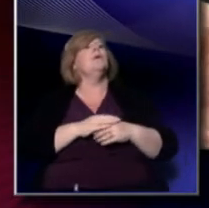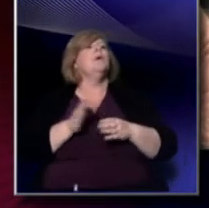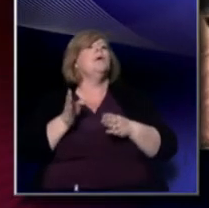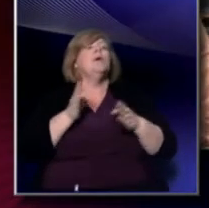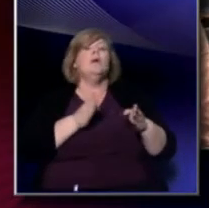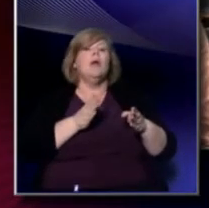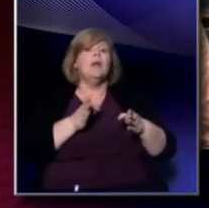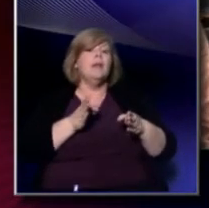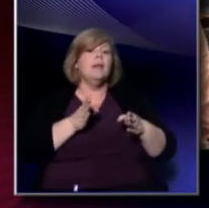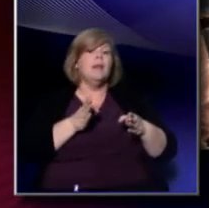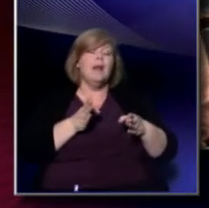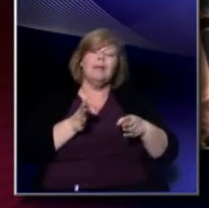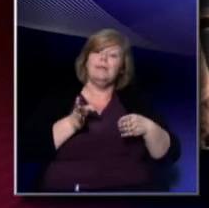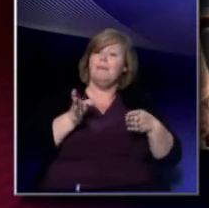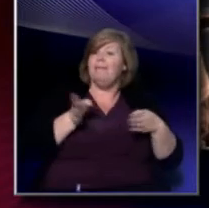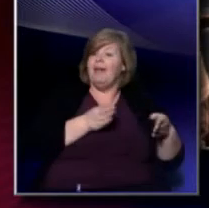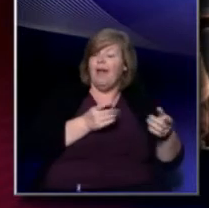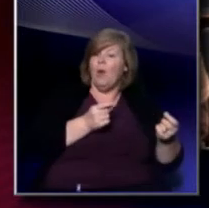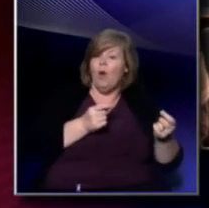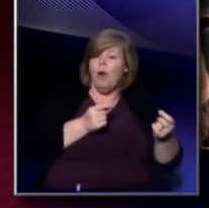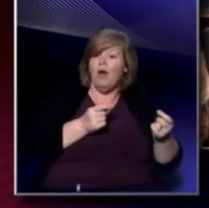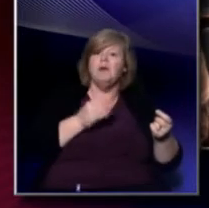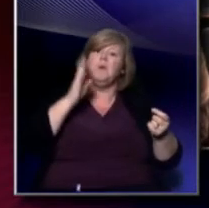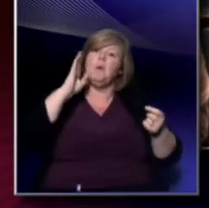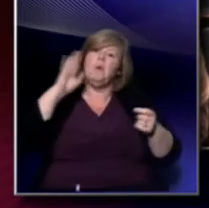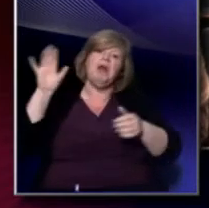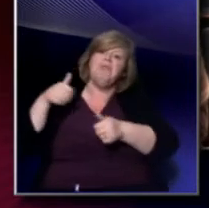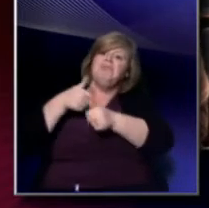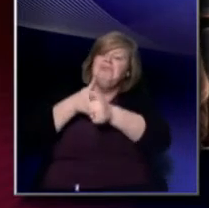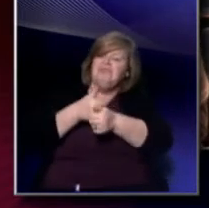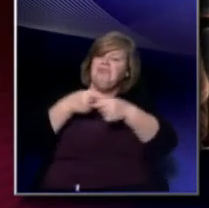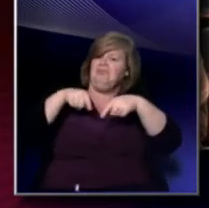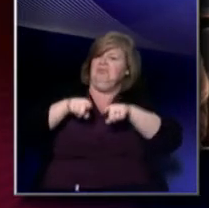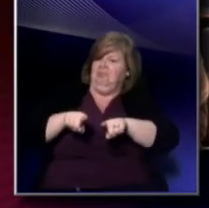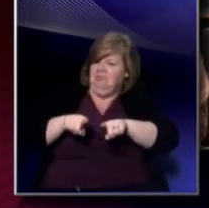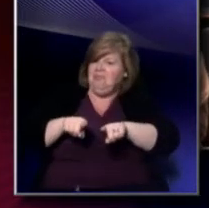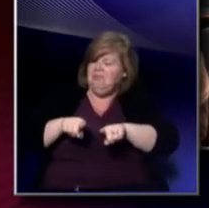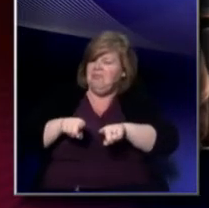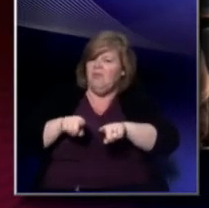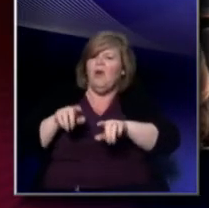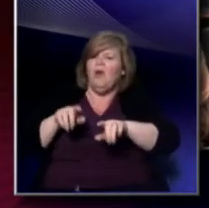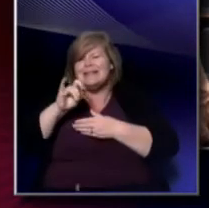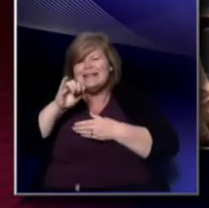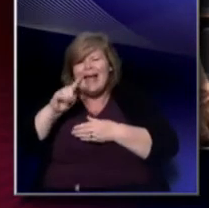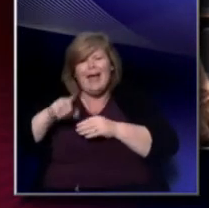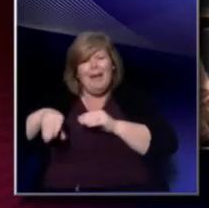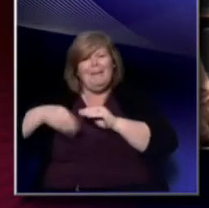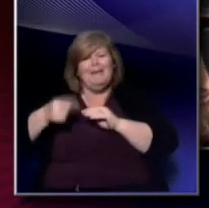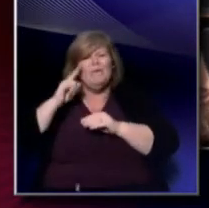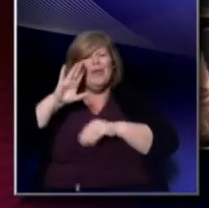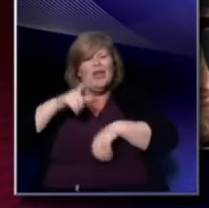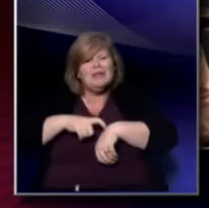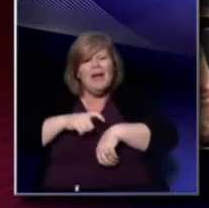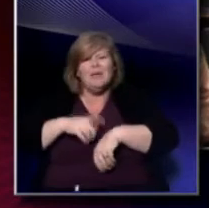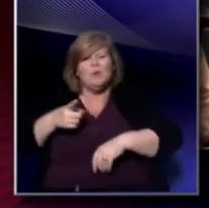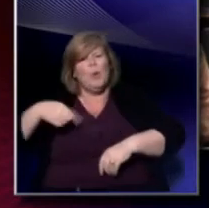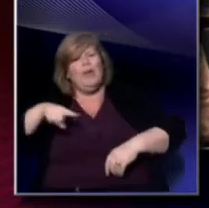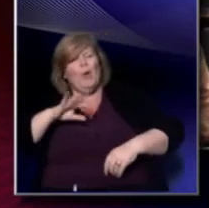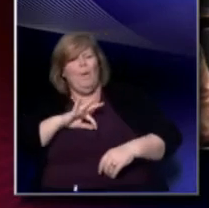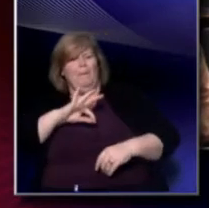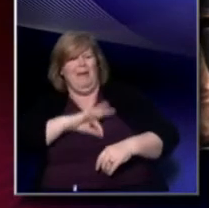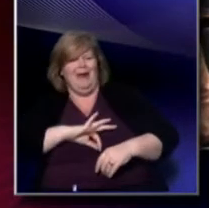them alongside of the other two schools with our Title I monies and our IDEA and what we're learning and what we're doing as